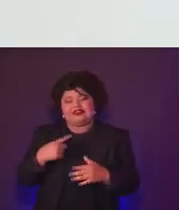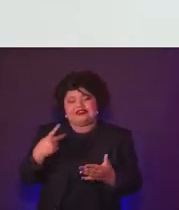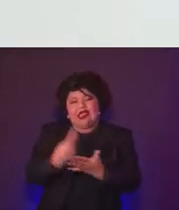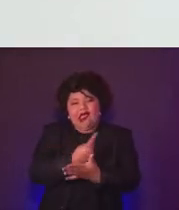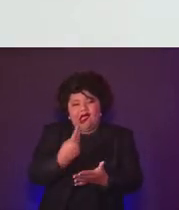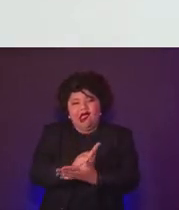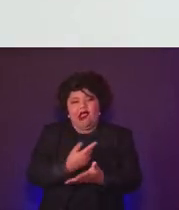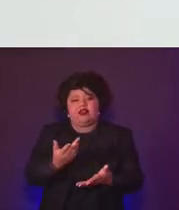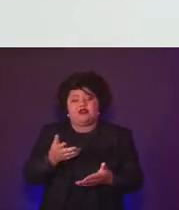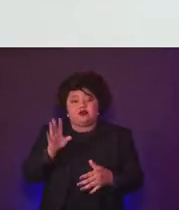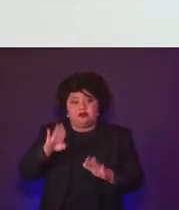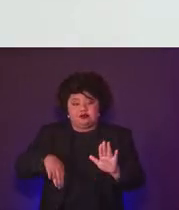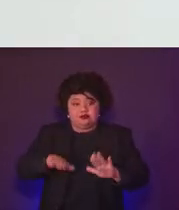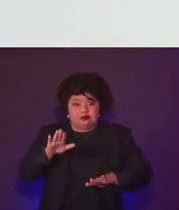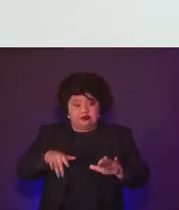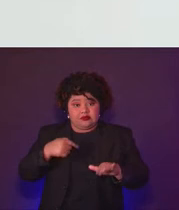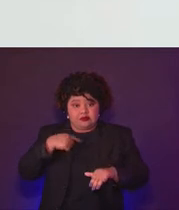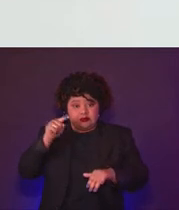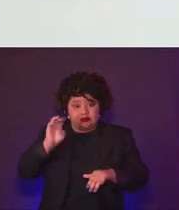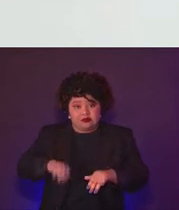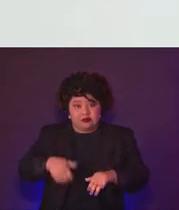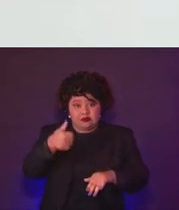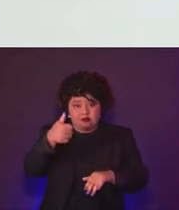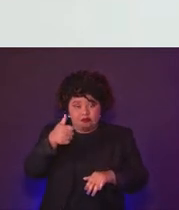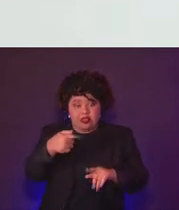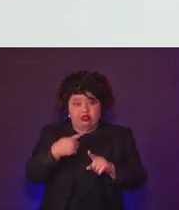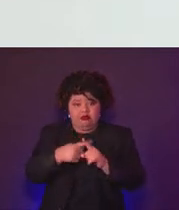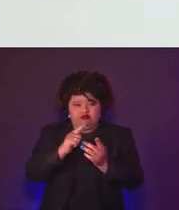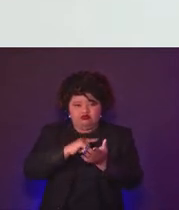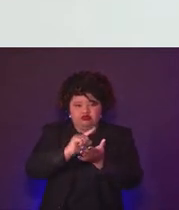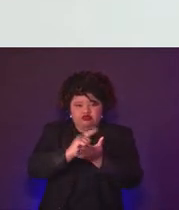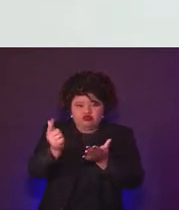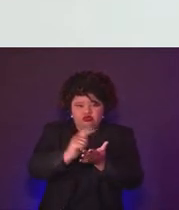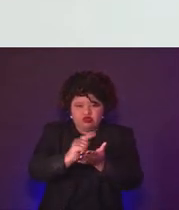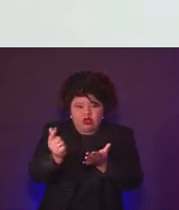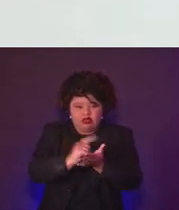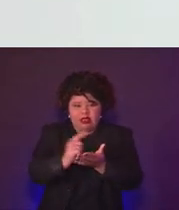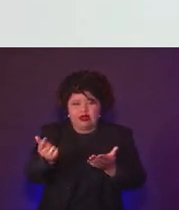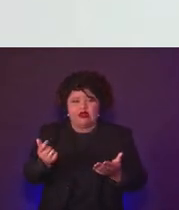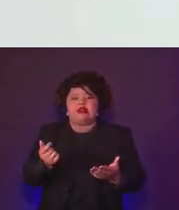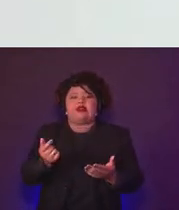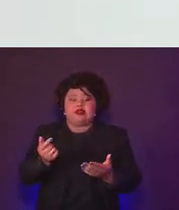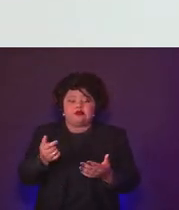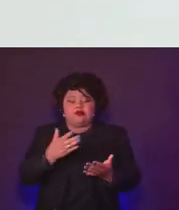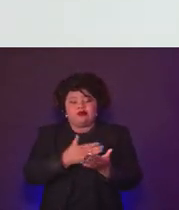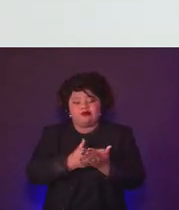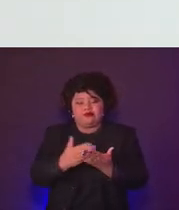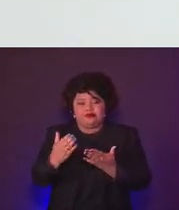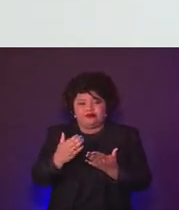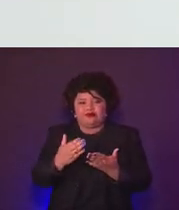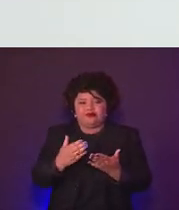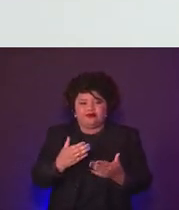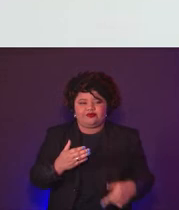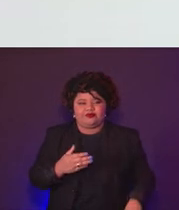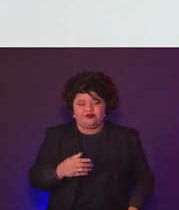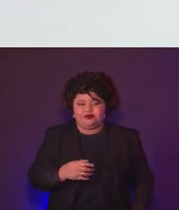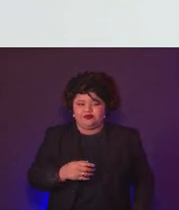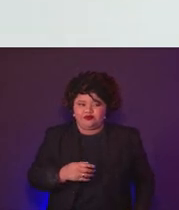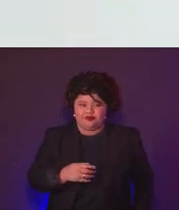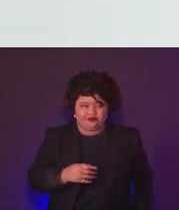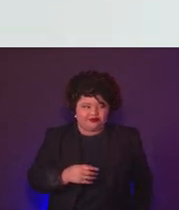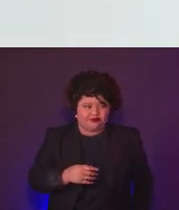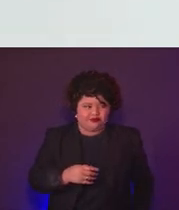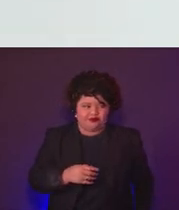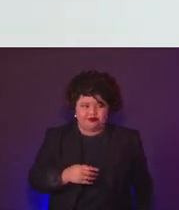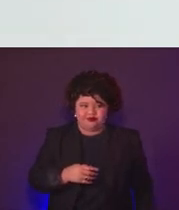life, and I had been an economist for 10 years before I went to graduate school.